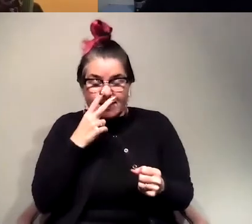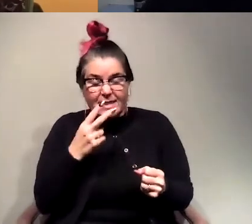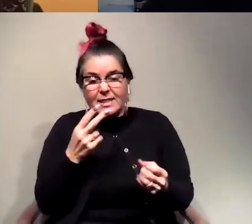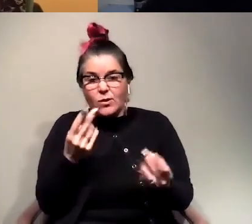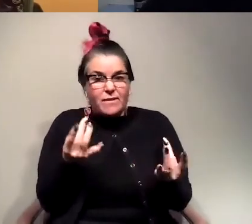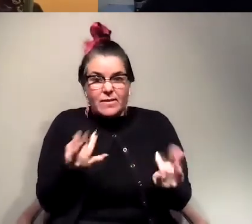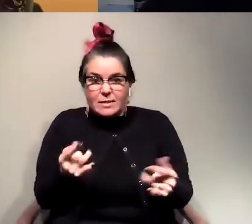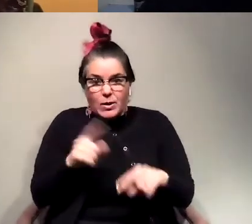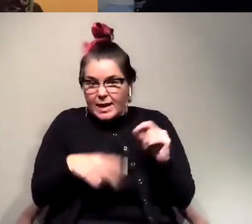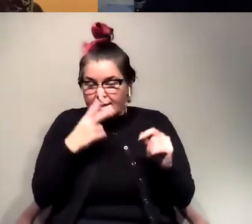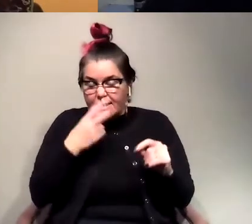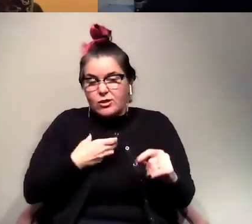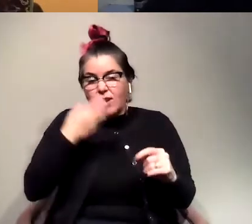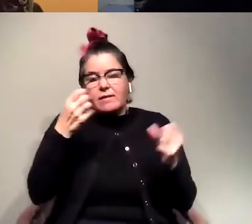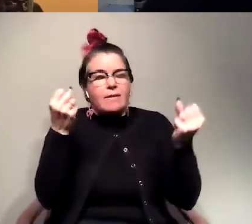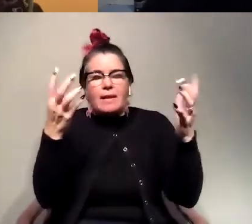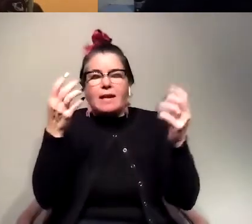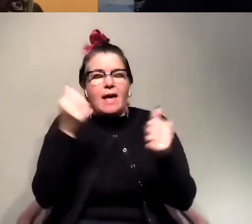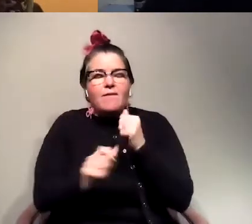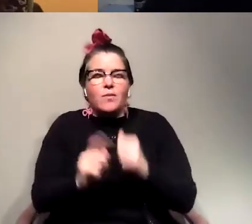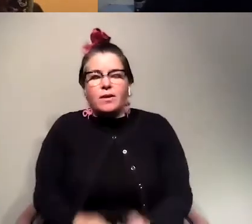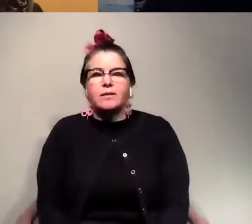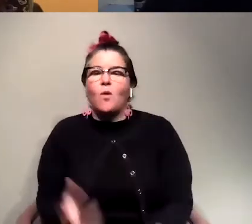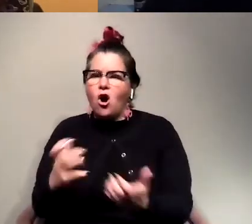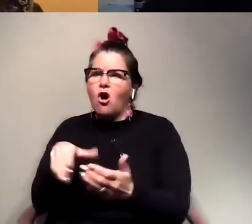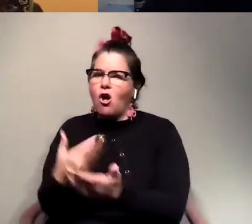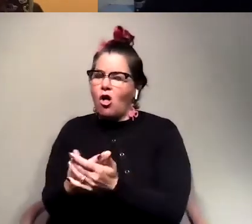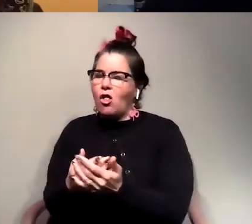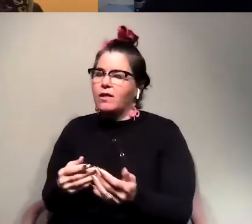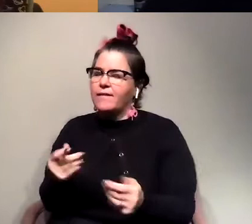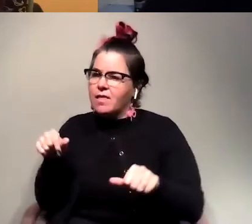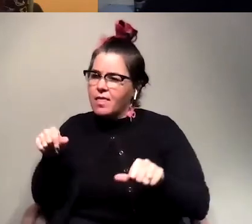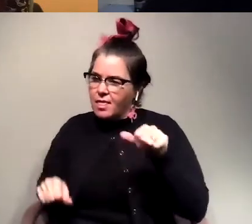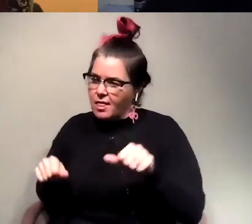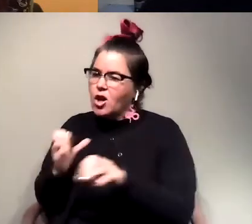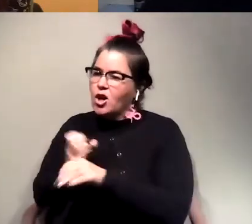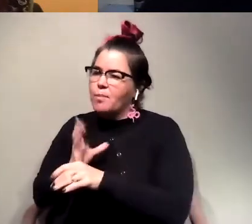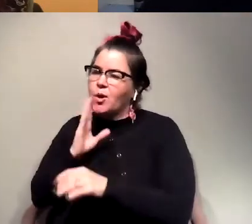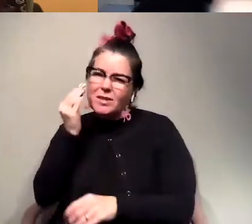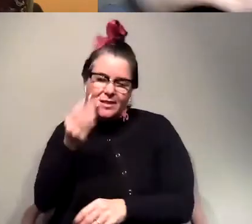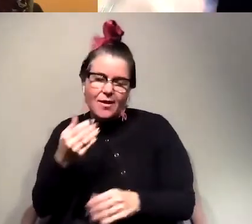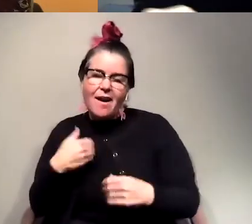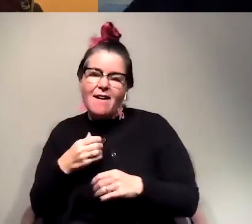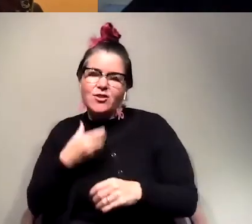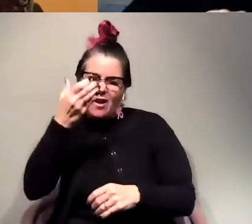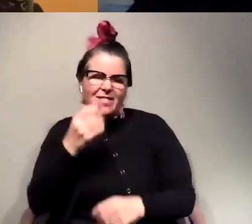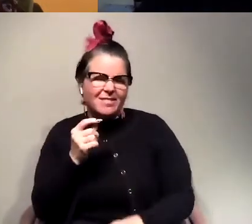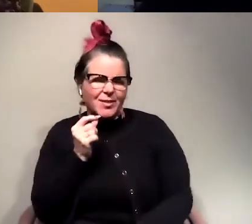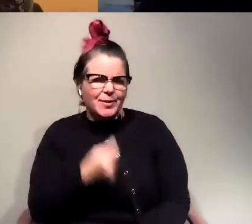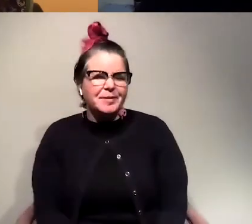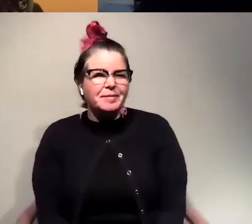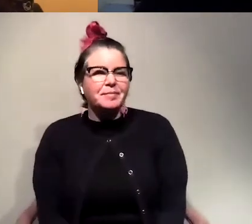giraffes. All the giraffes. When in doubt, the computer will tell you there's a giraffe. That's really